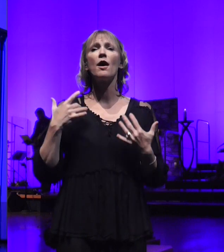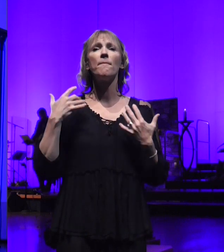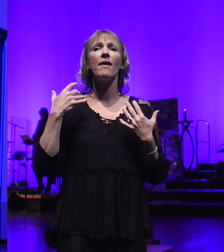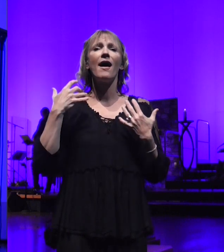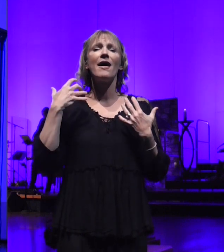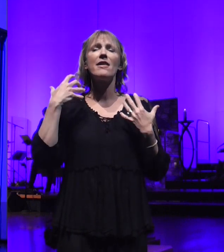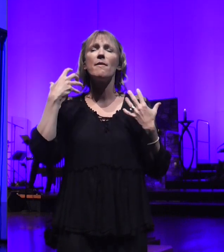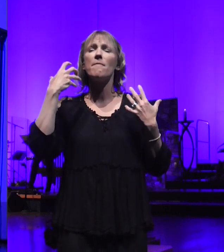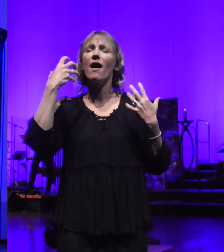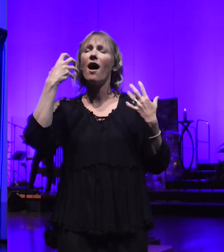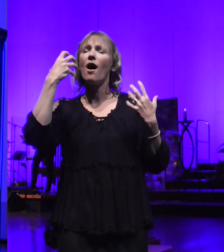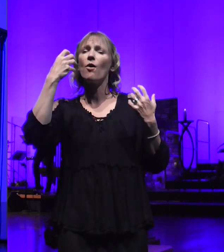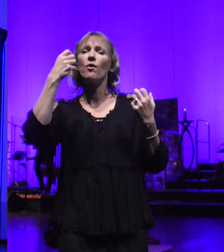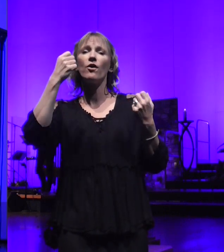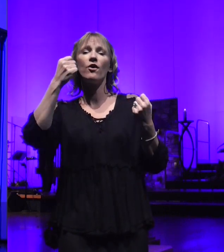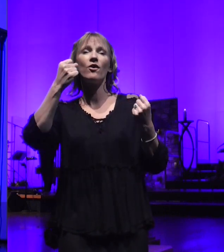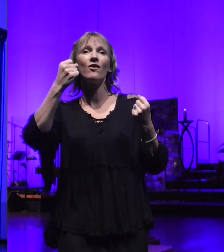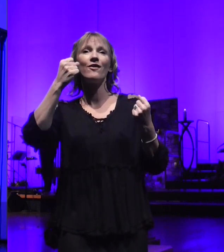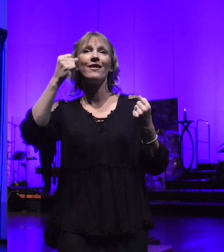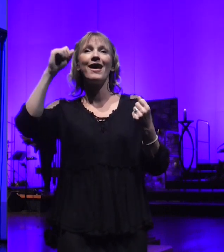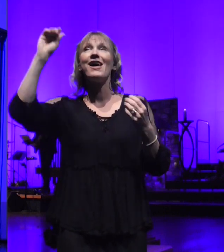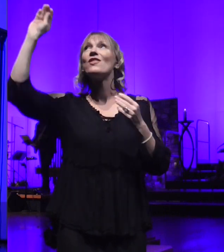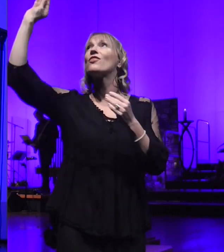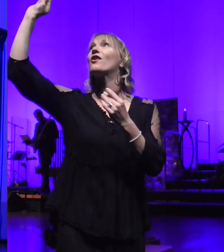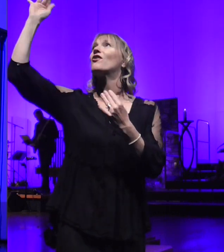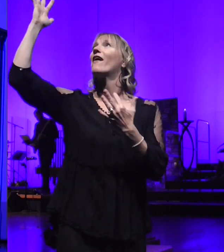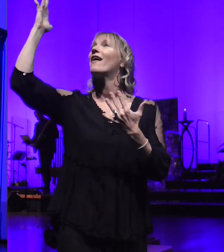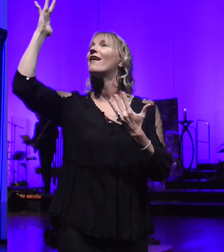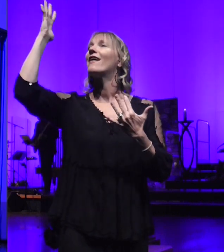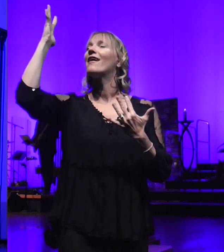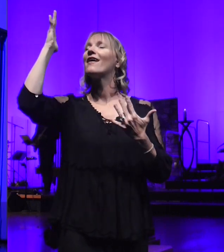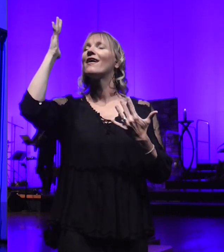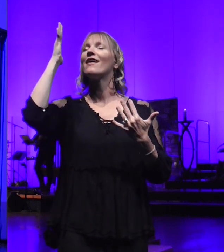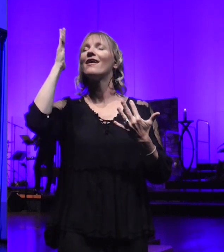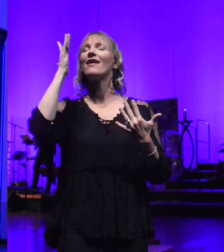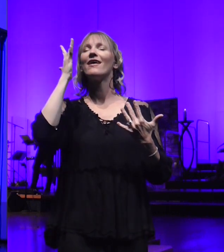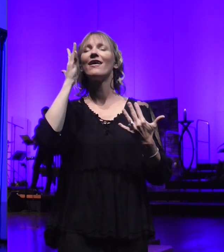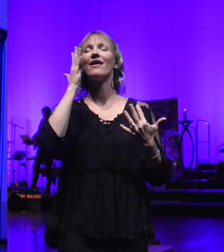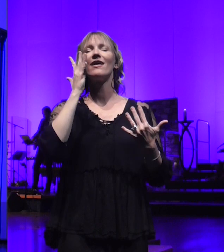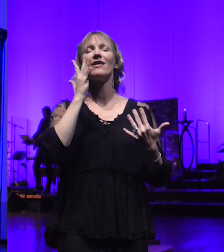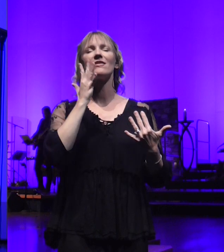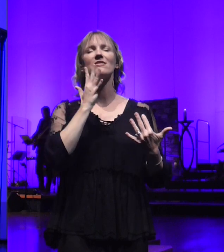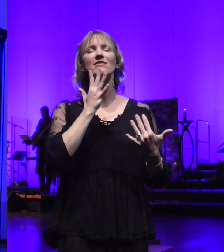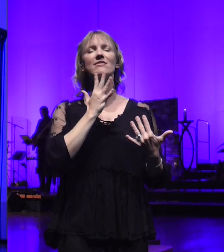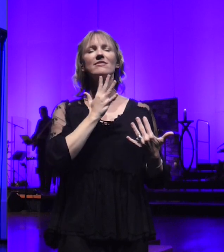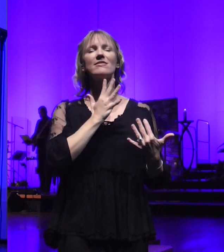feel the mighty power and the grace.